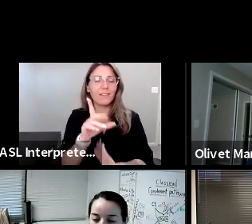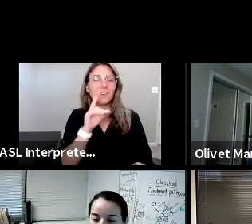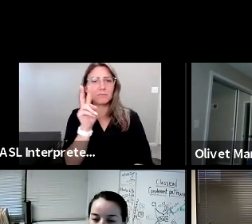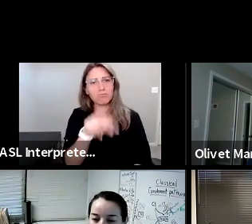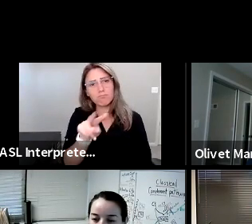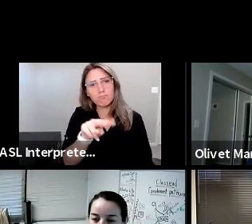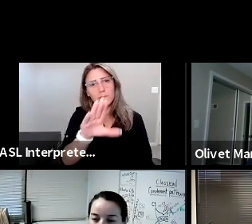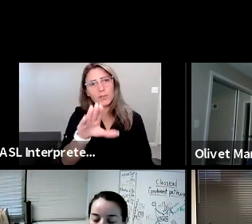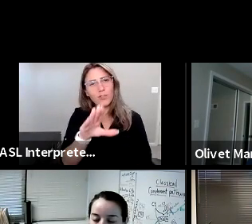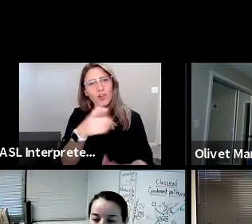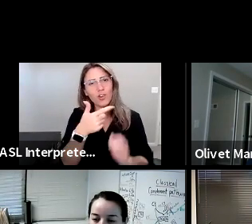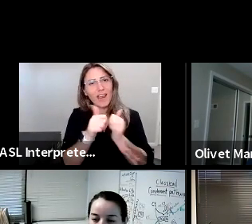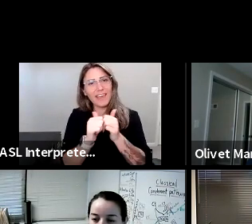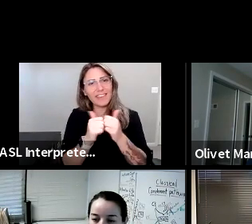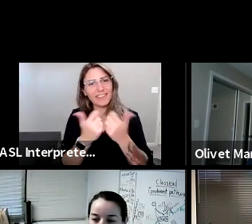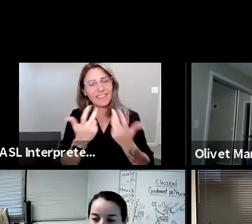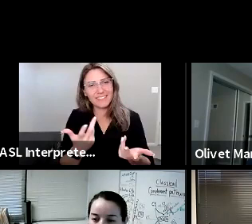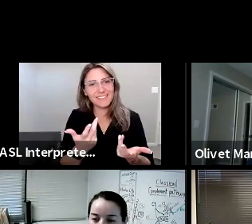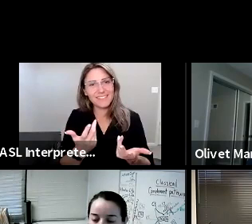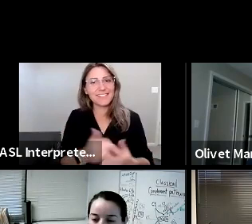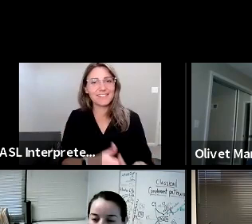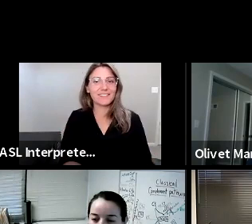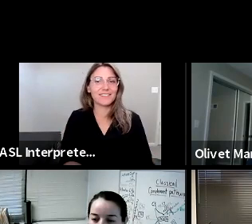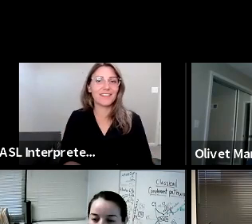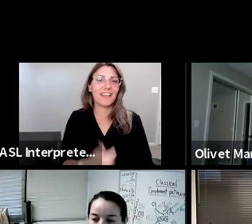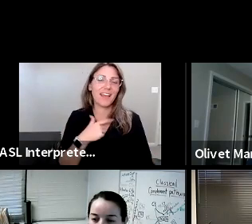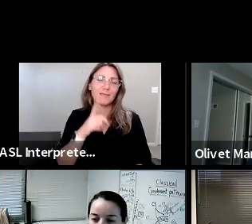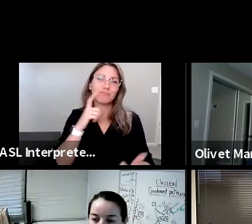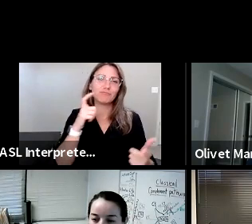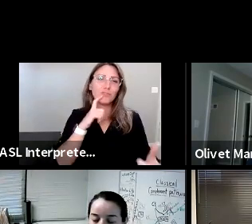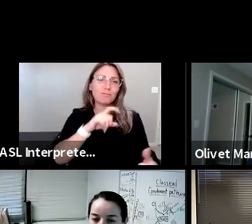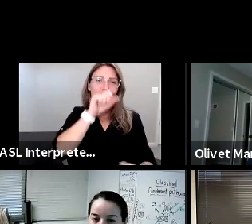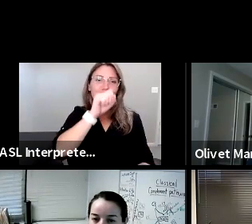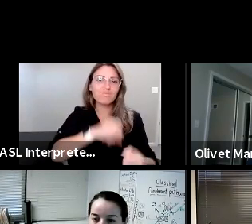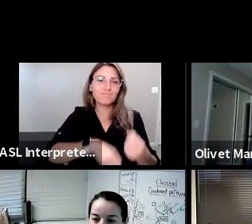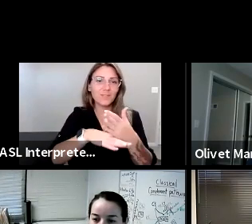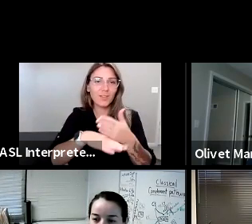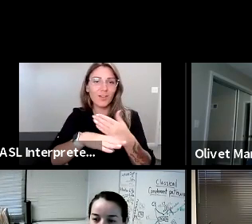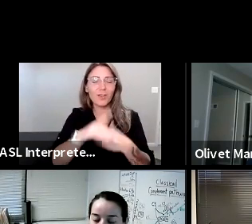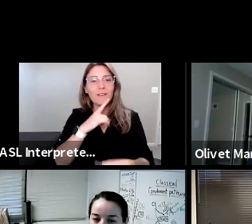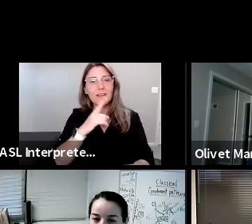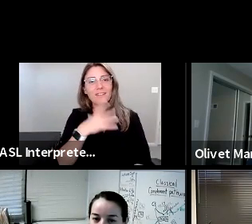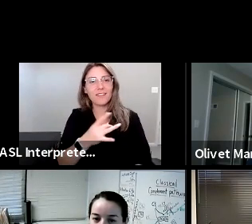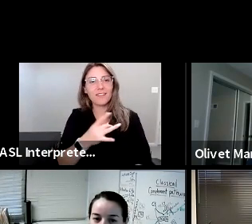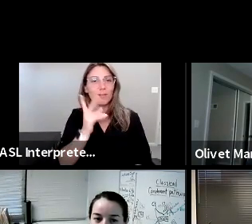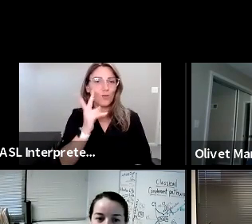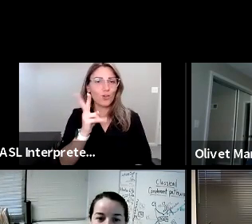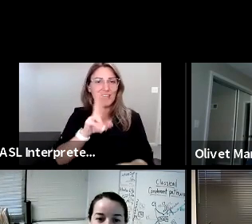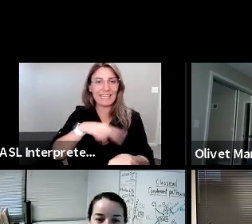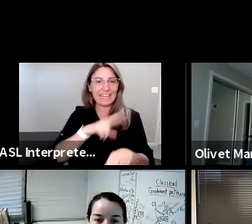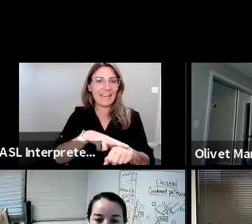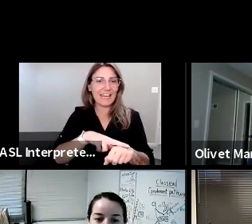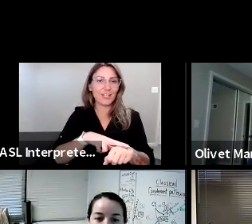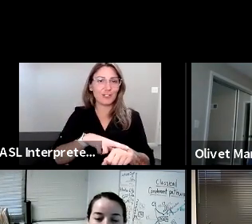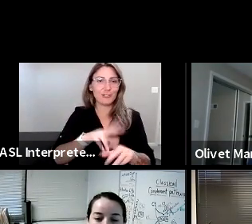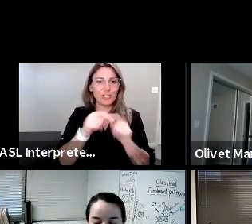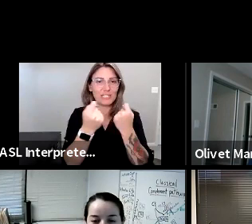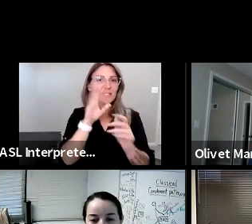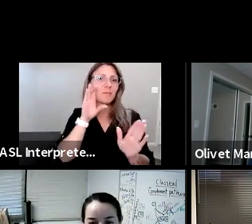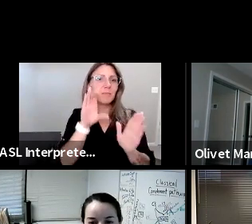their athletes. So I'm a big soccer guy. And so I always like looking at national team pictures.